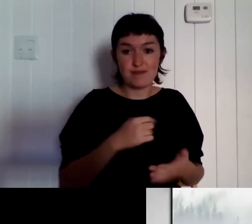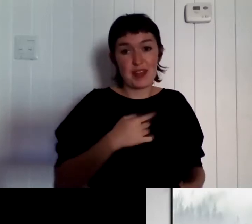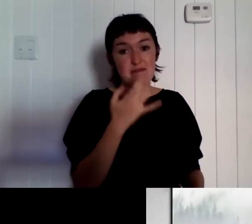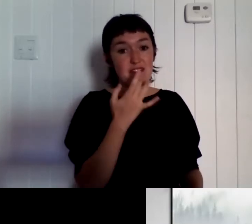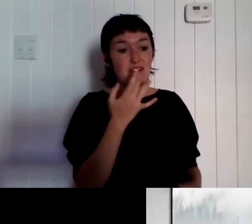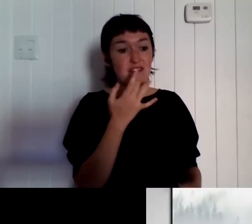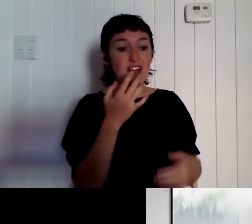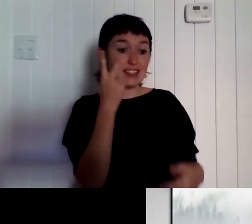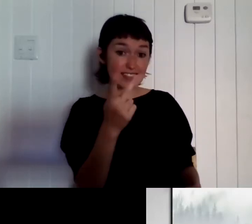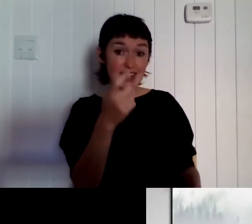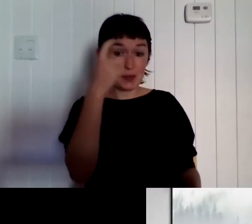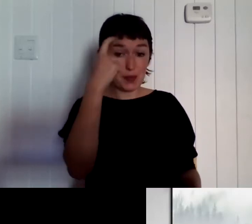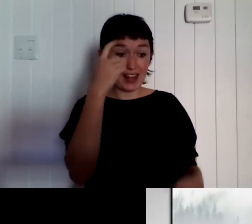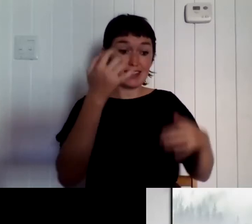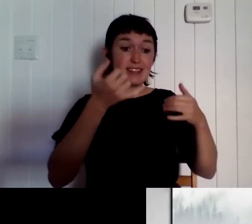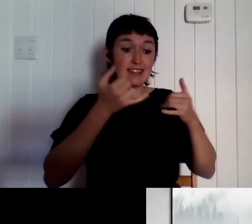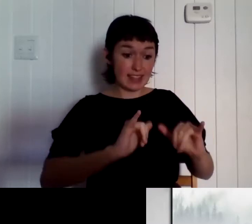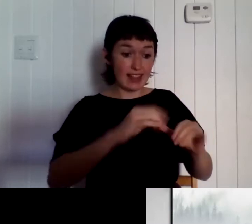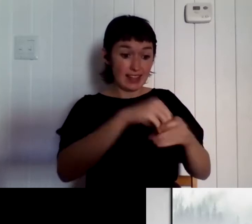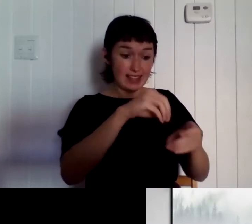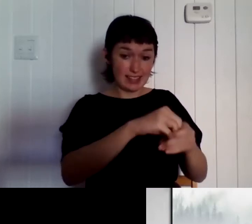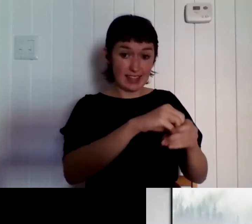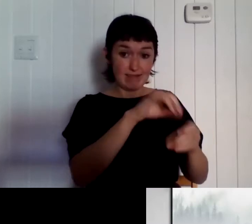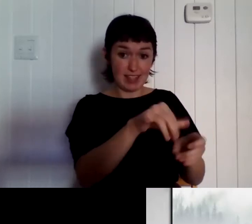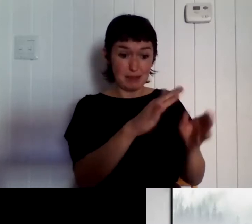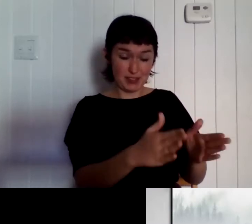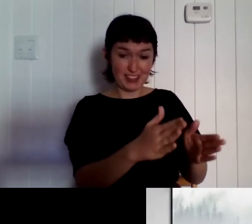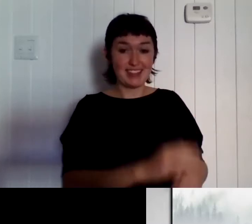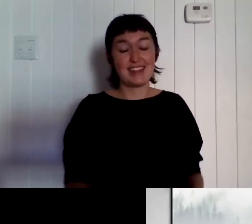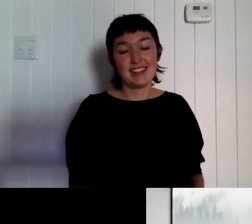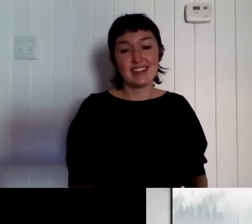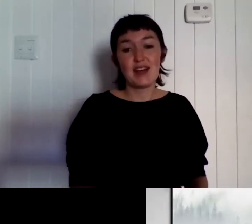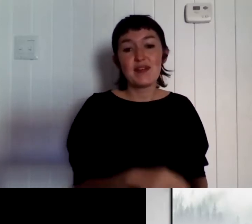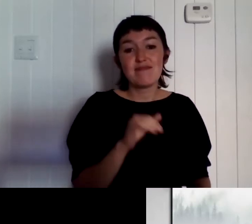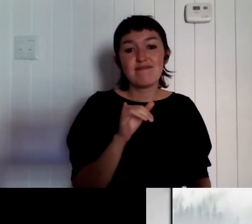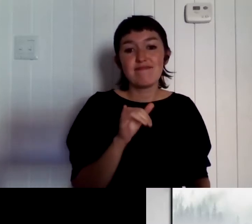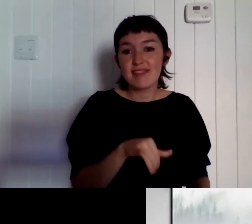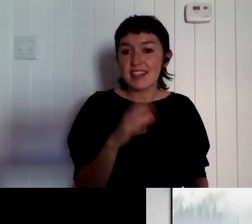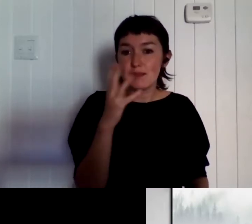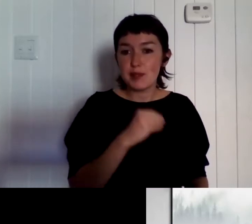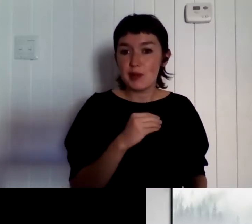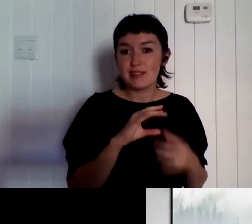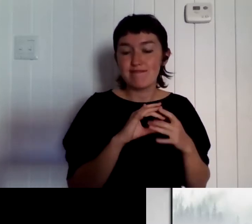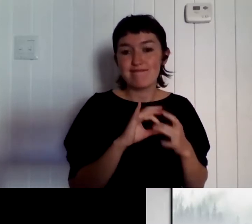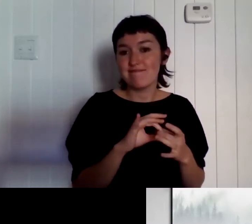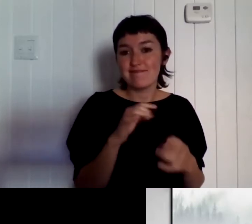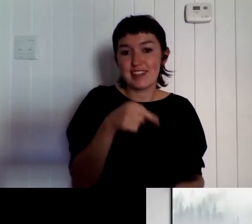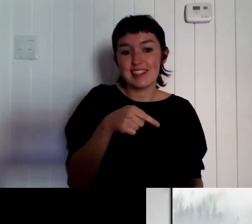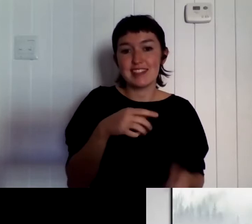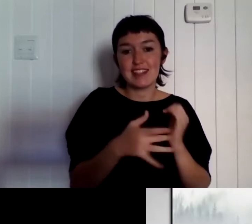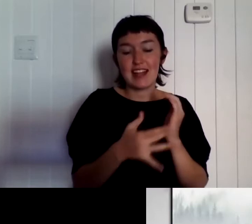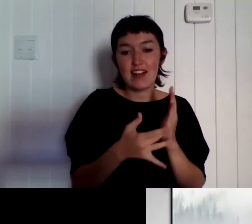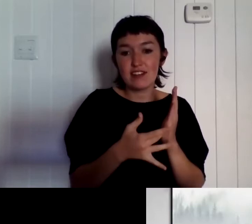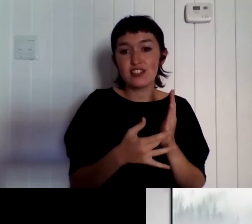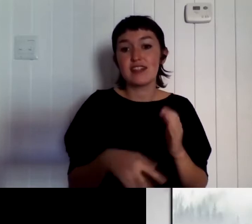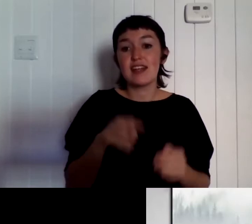they're still okay. Yeah. So that's the beauty of this technology that we have called MRI. It stands for magnetic